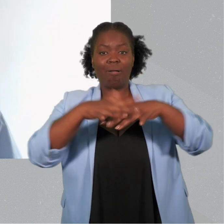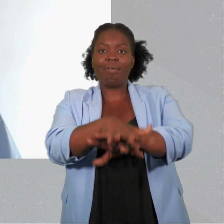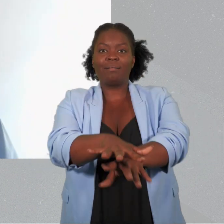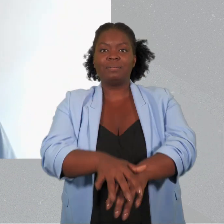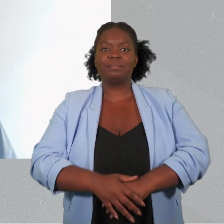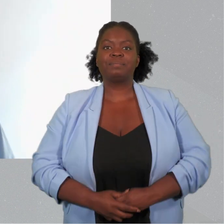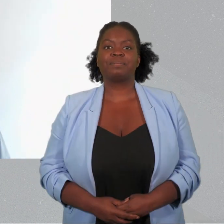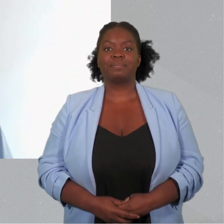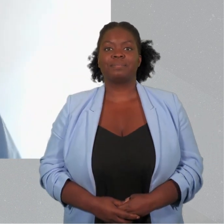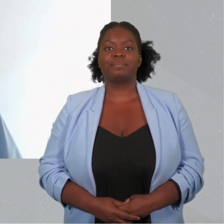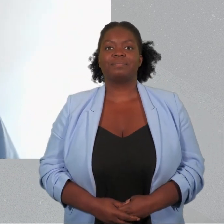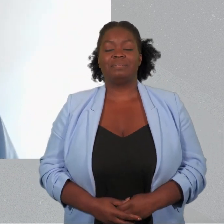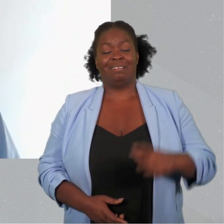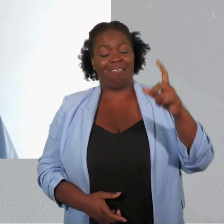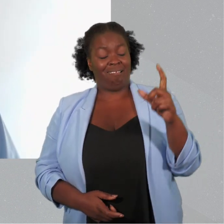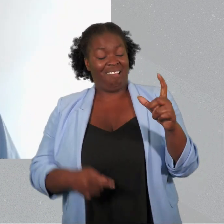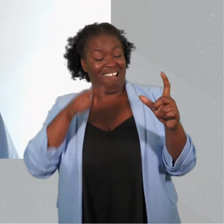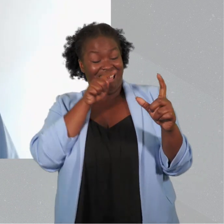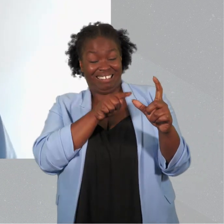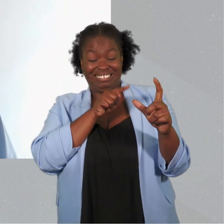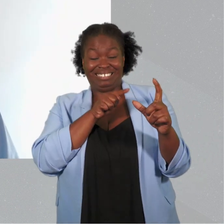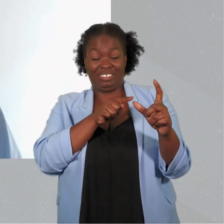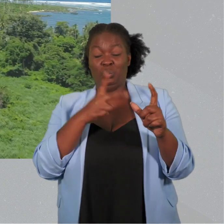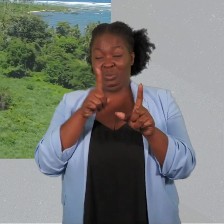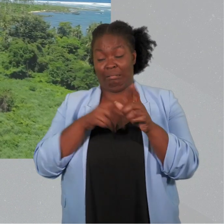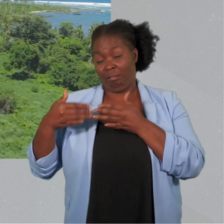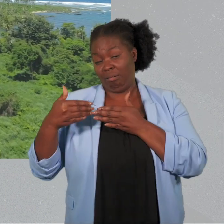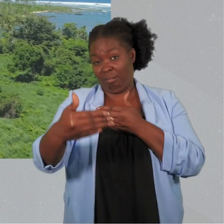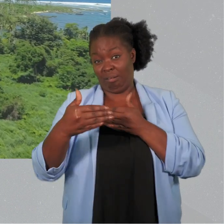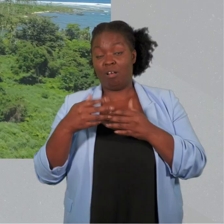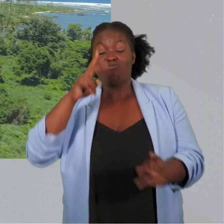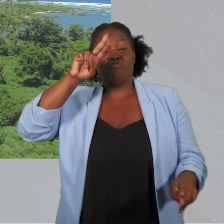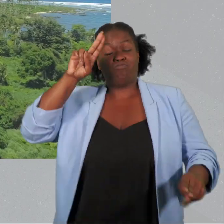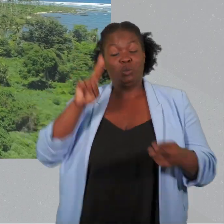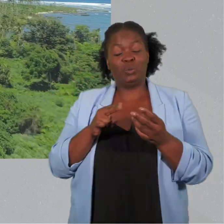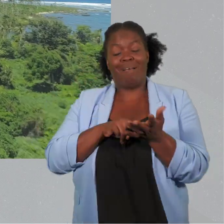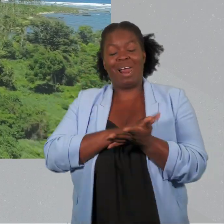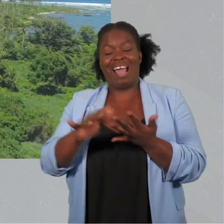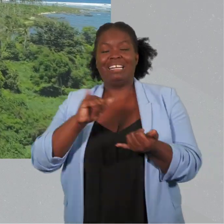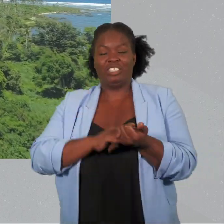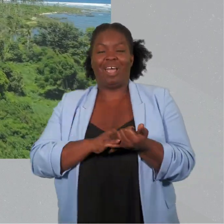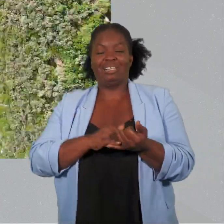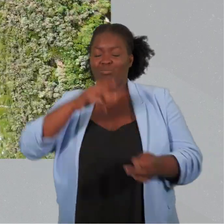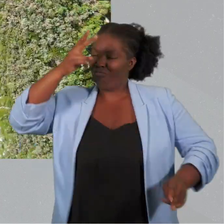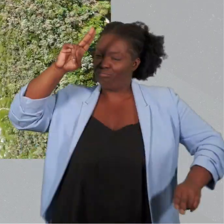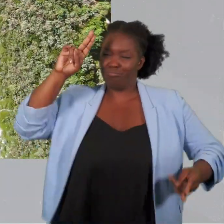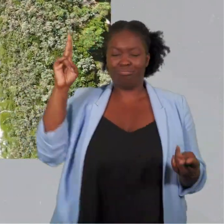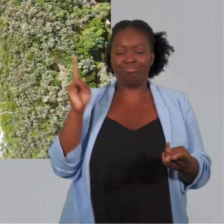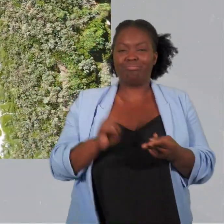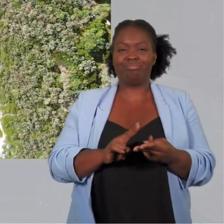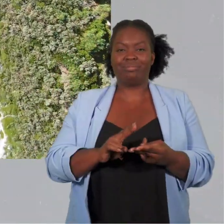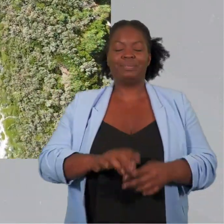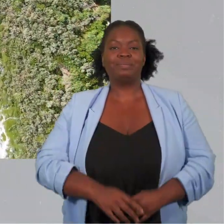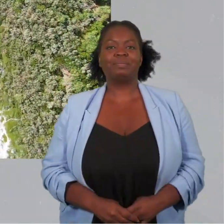Just from our inhalers alone, just from the last two years, we've been able to reduce the NHS's emissions by the size of the entire country